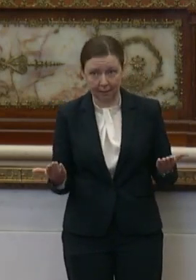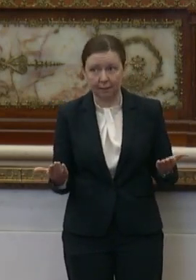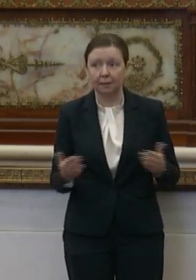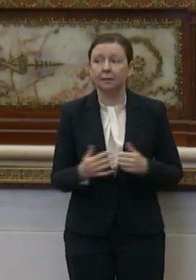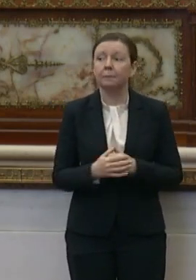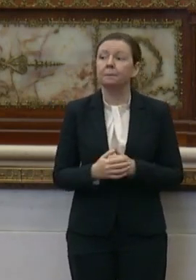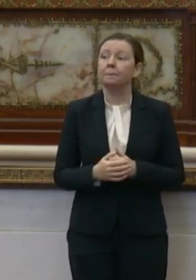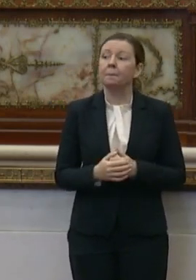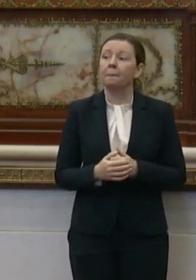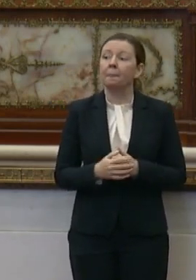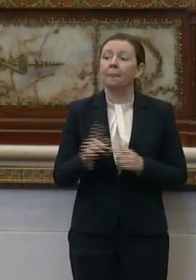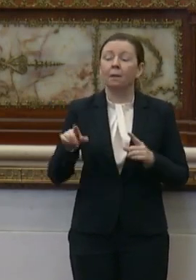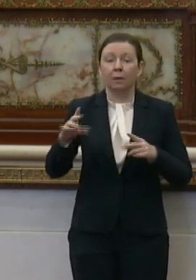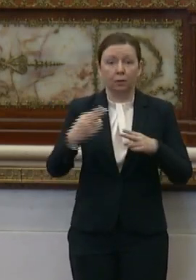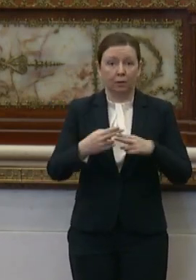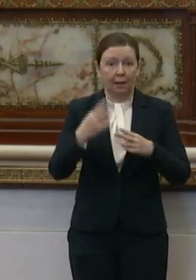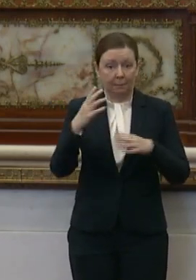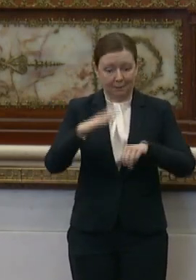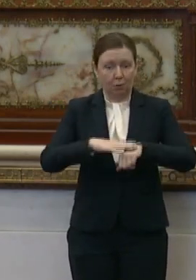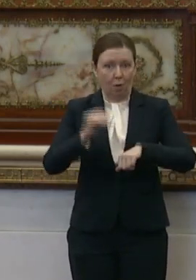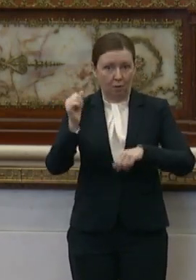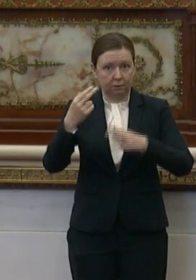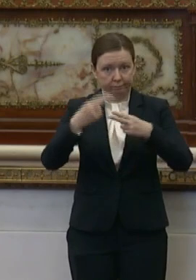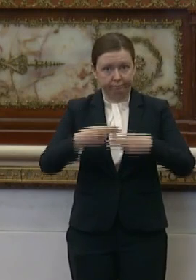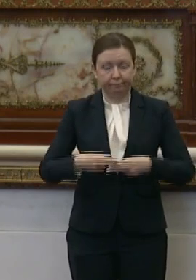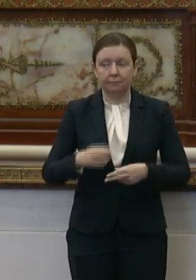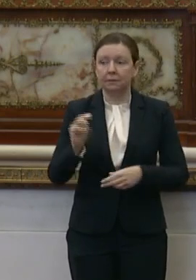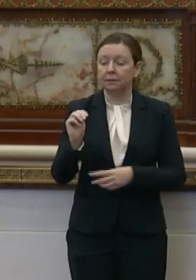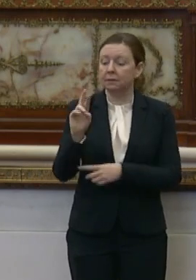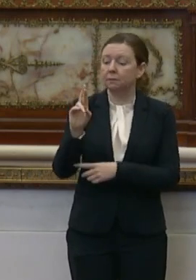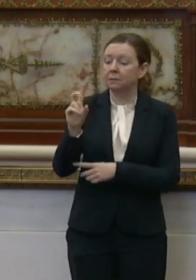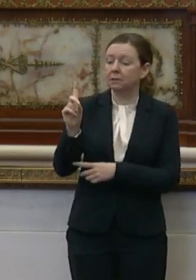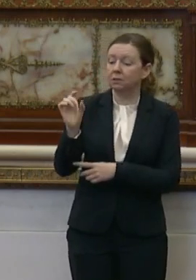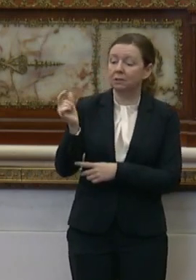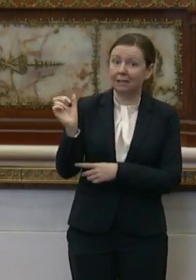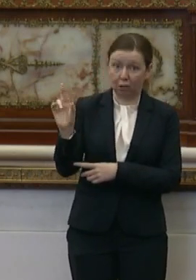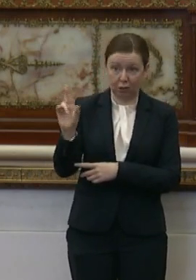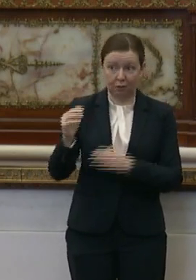or present when your name is called. Mr. Decker?